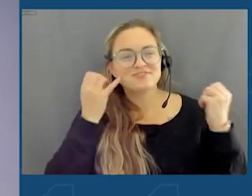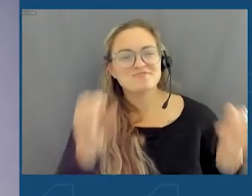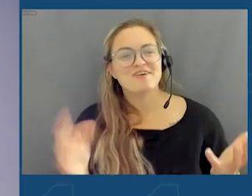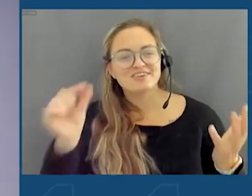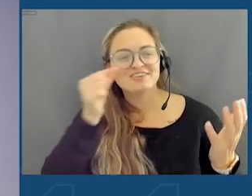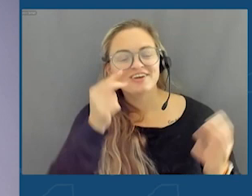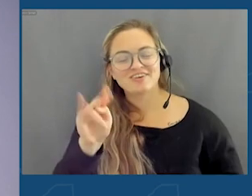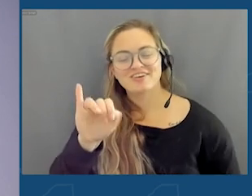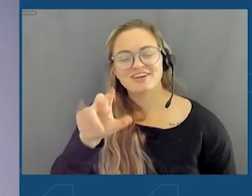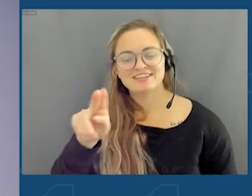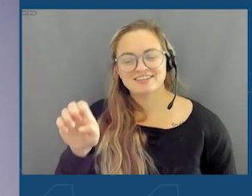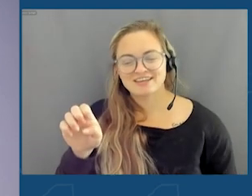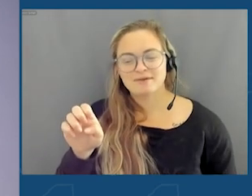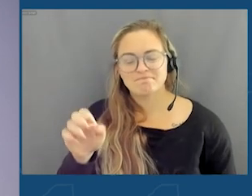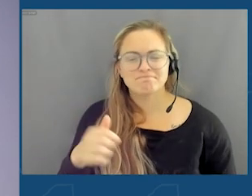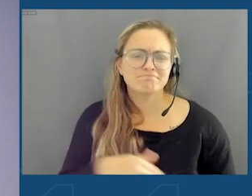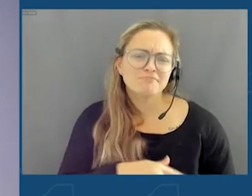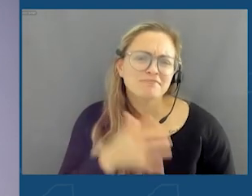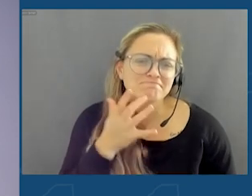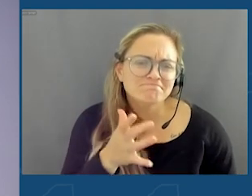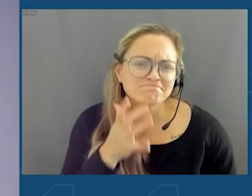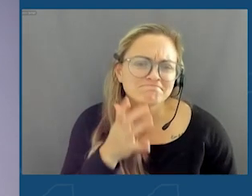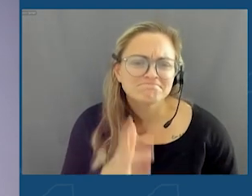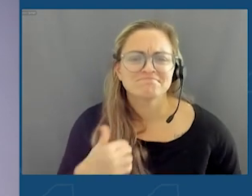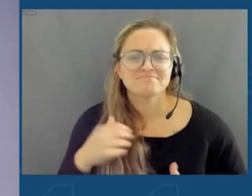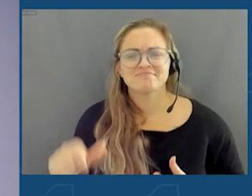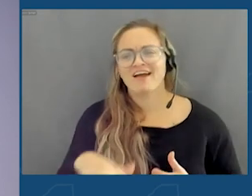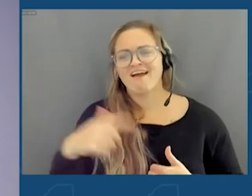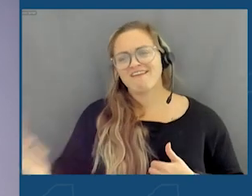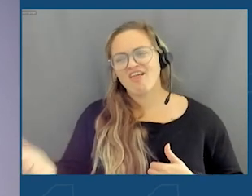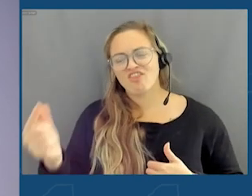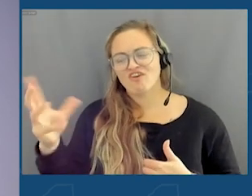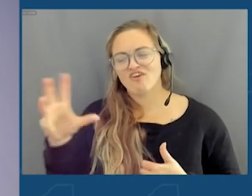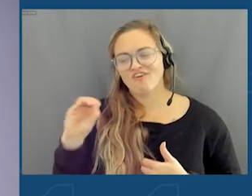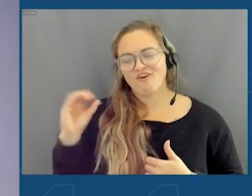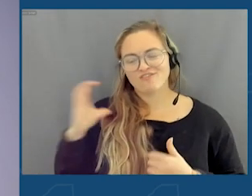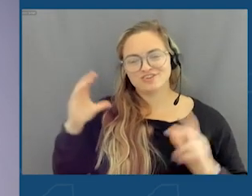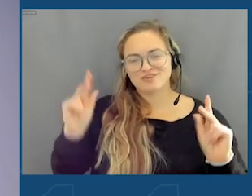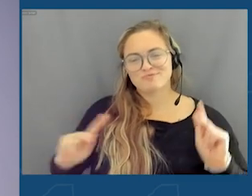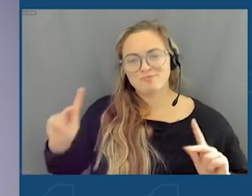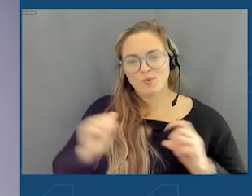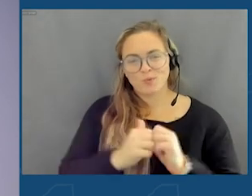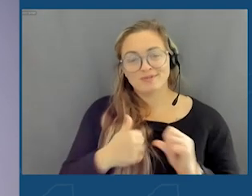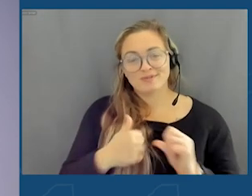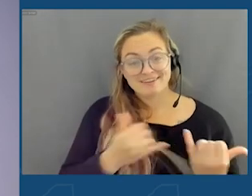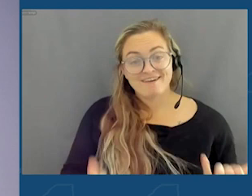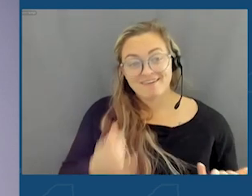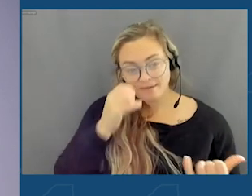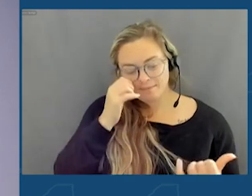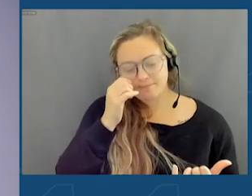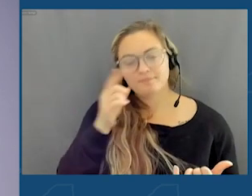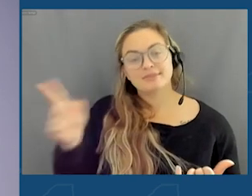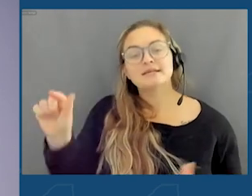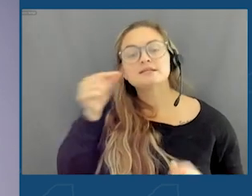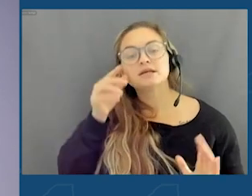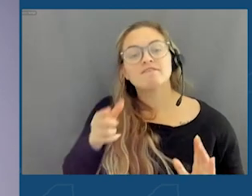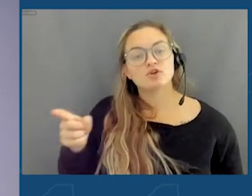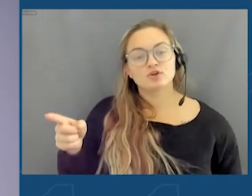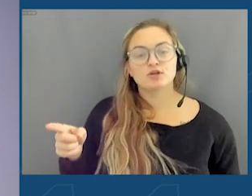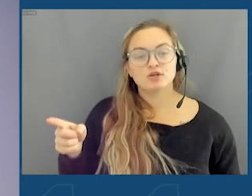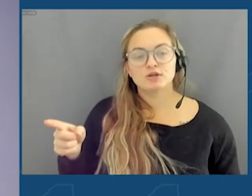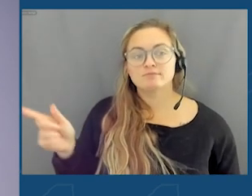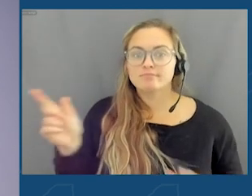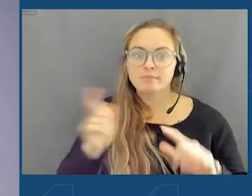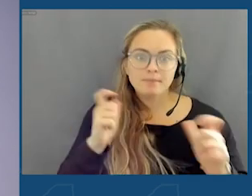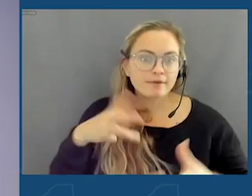Inslee. We are so lucky to have another one of our co-chairs of our coalition with us today. This governor is a big